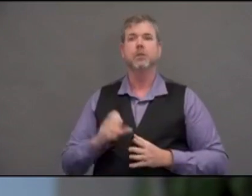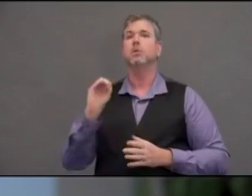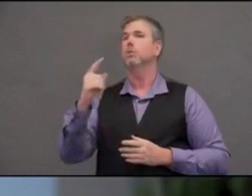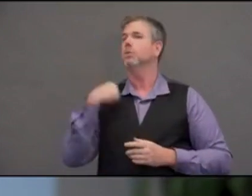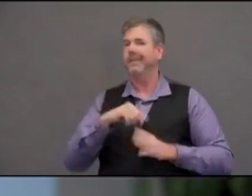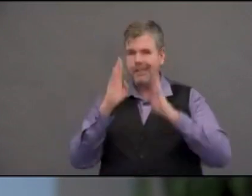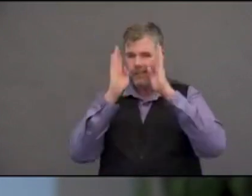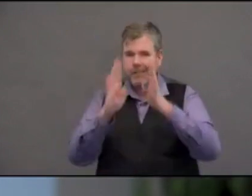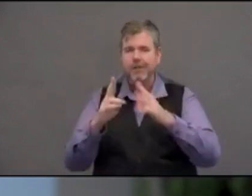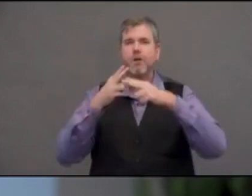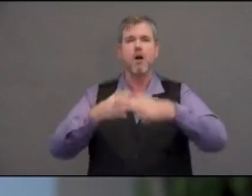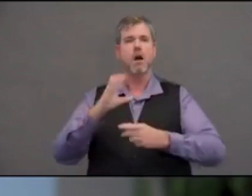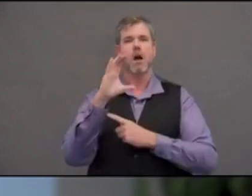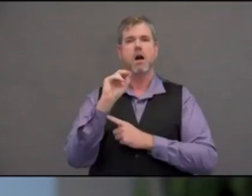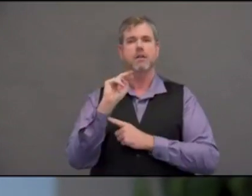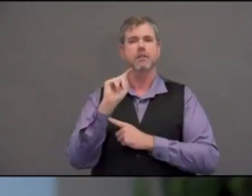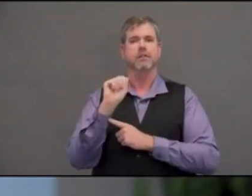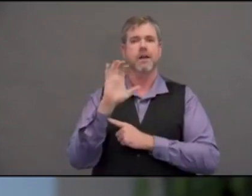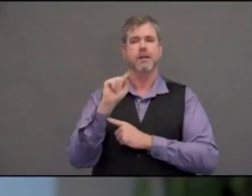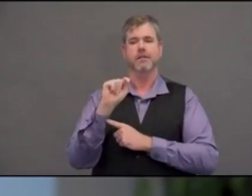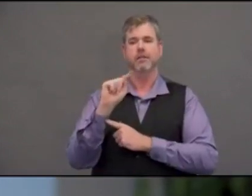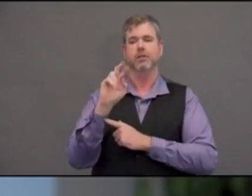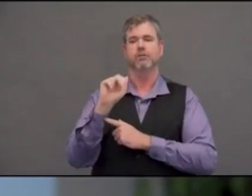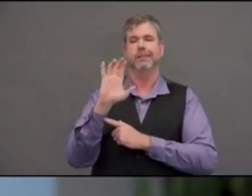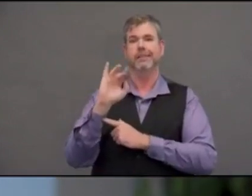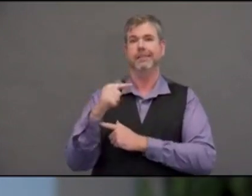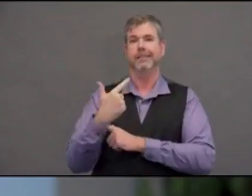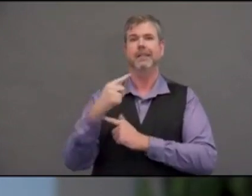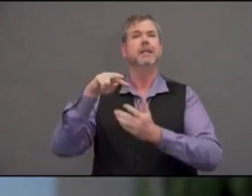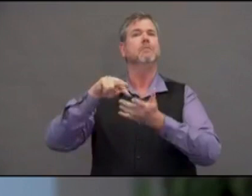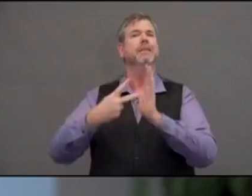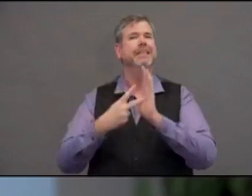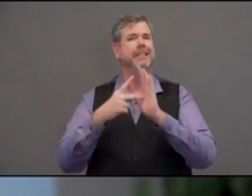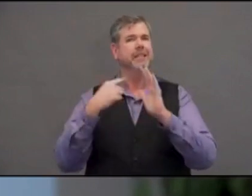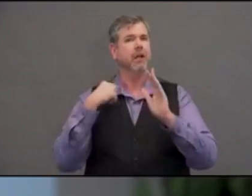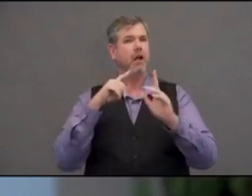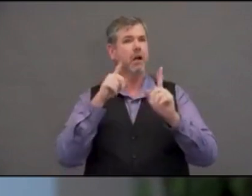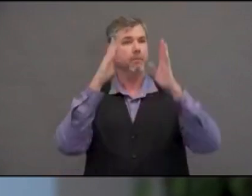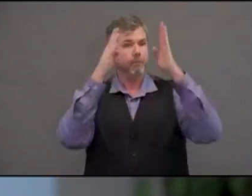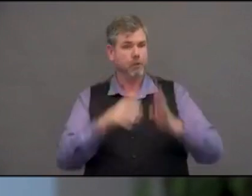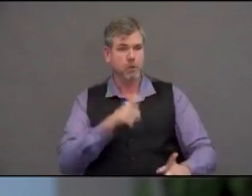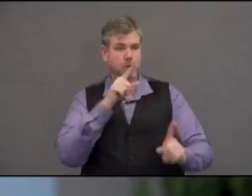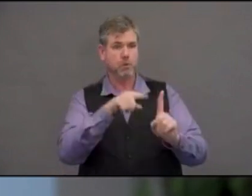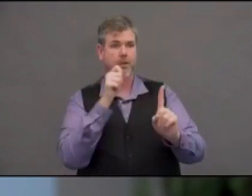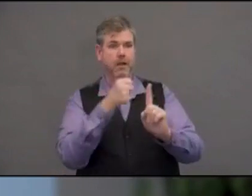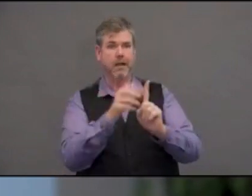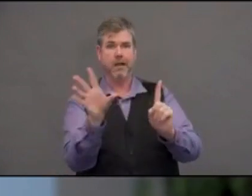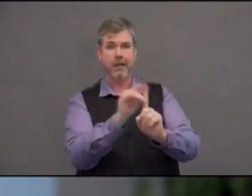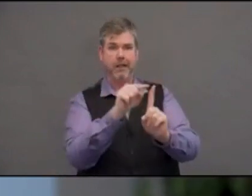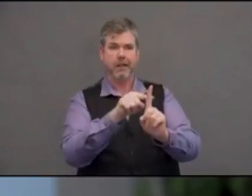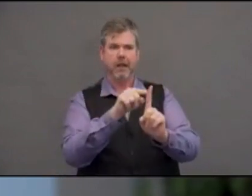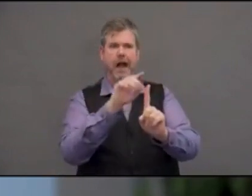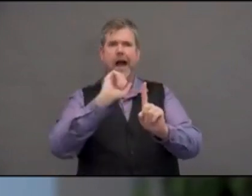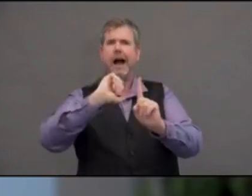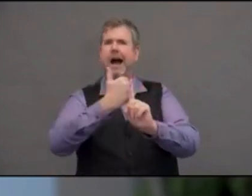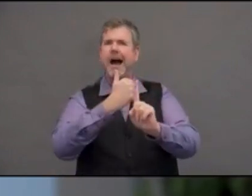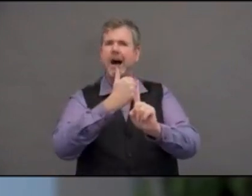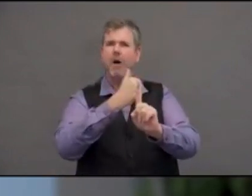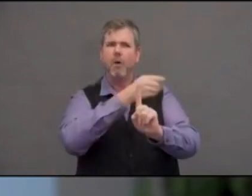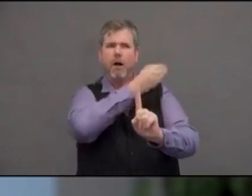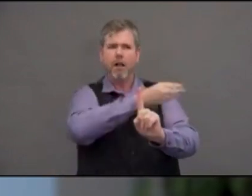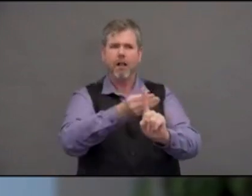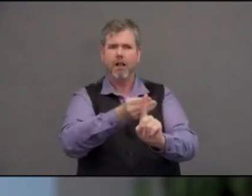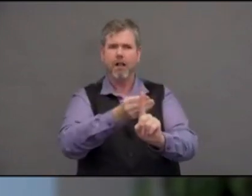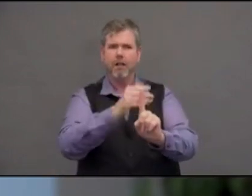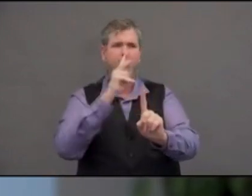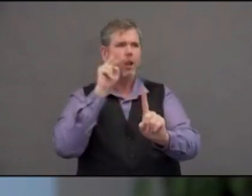gets discovered, a detailed investigation of who has been in contact with that person and could